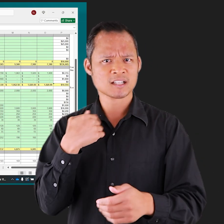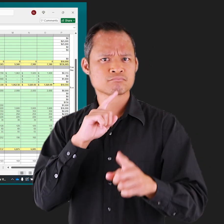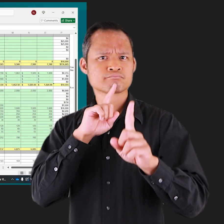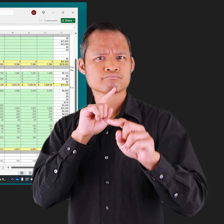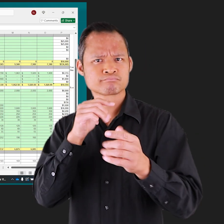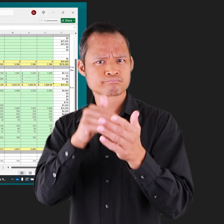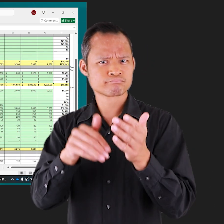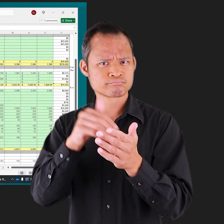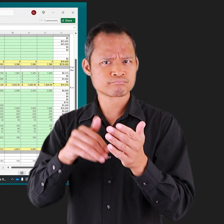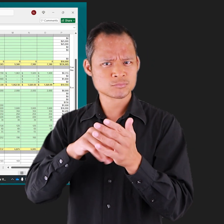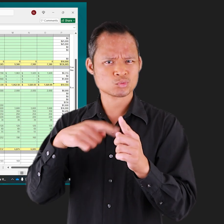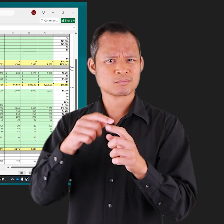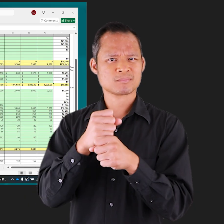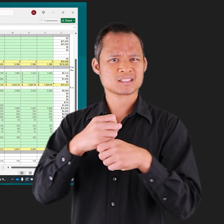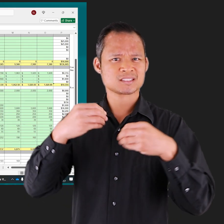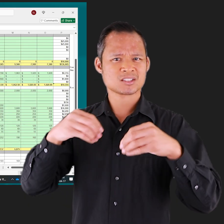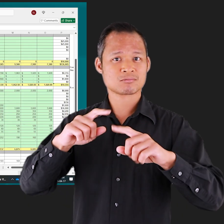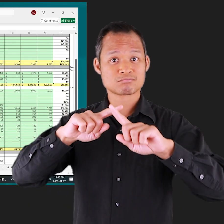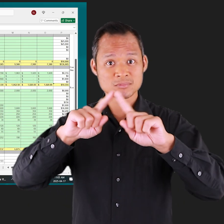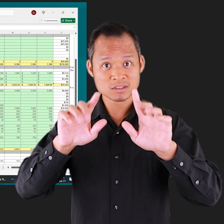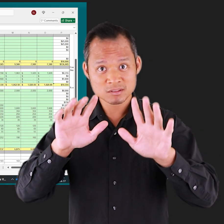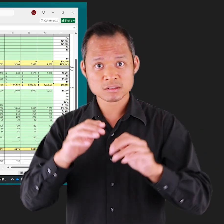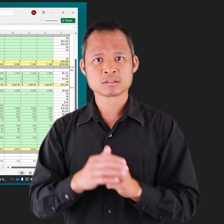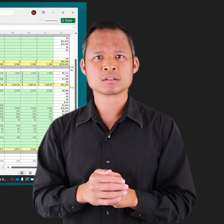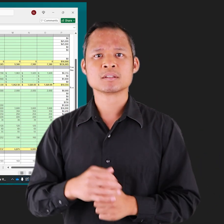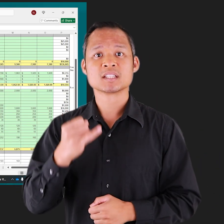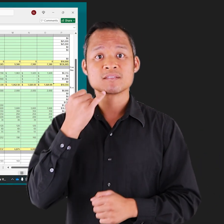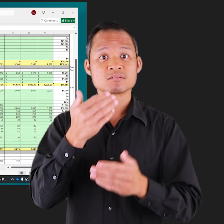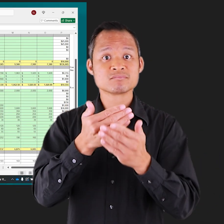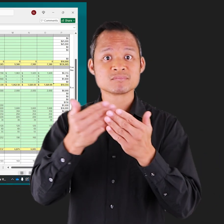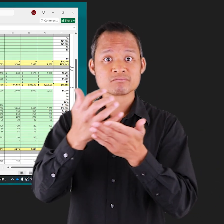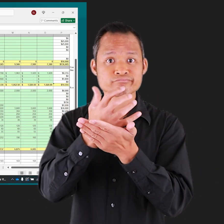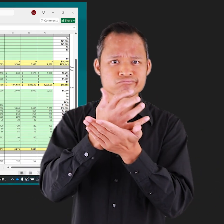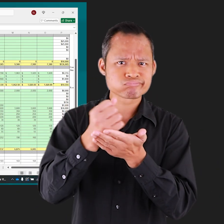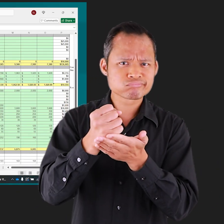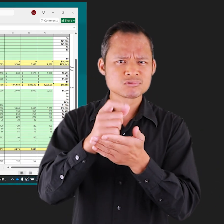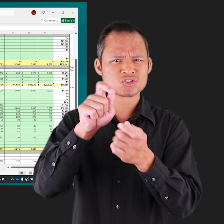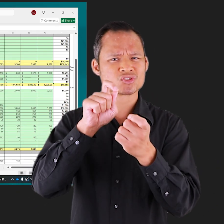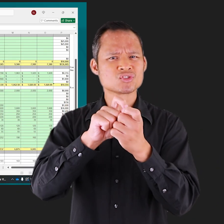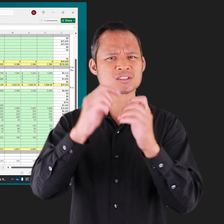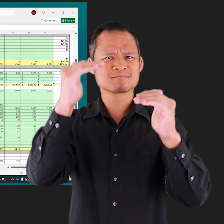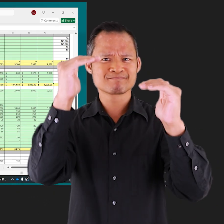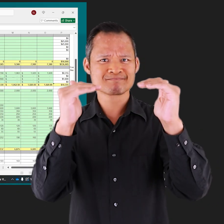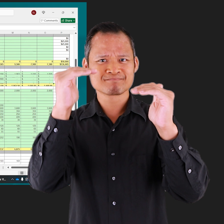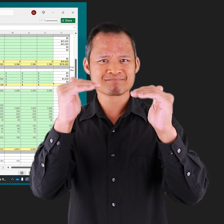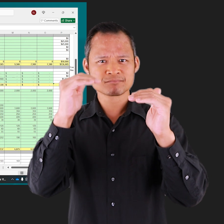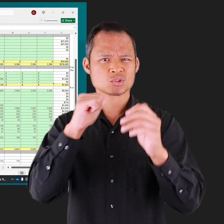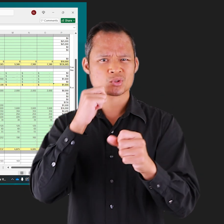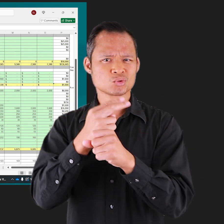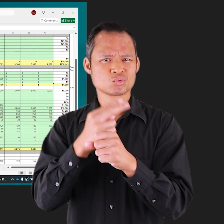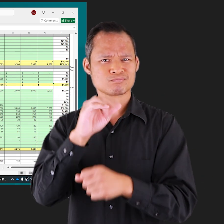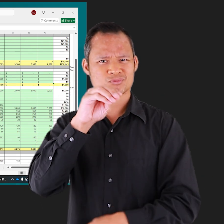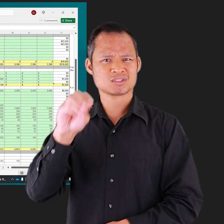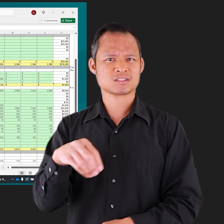I'm reordering within that month when I make a sale. However, if you buy inventory when your inventory gets depleted to a certain level,